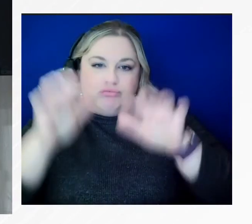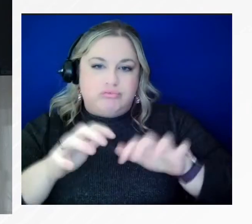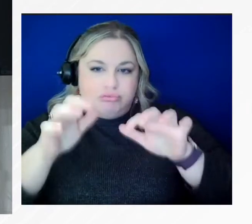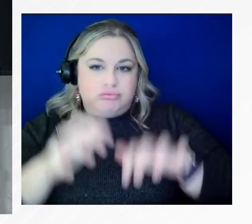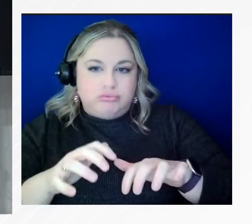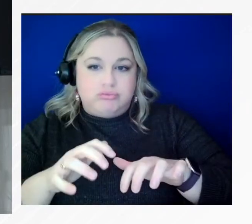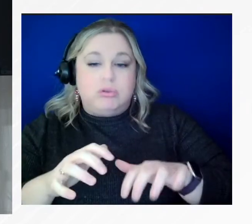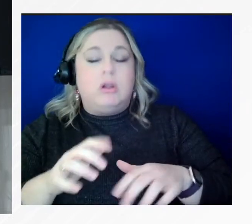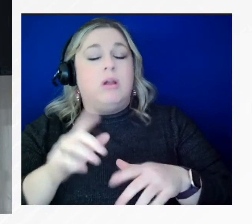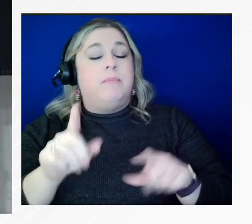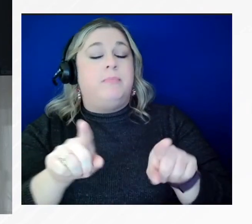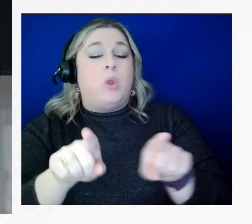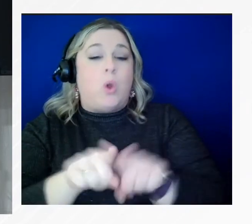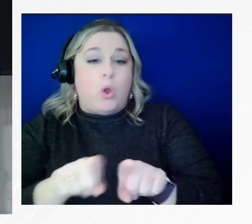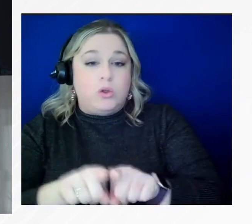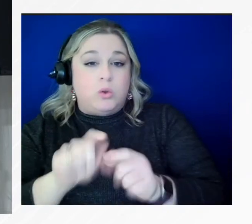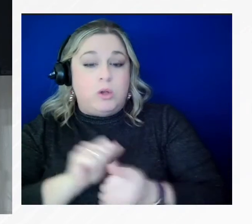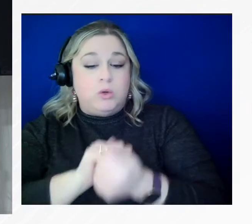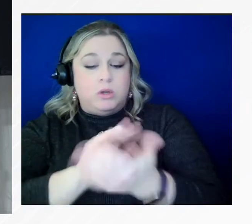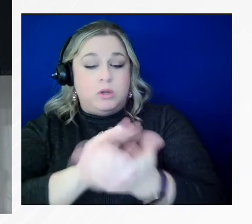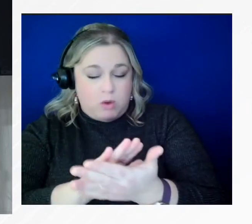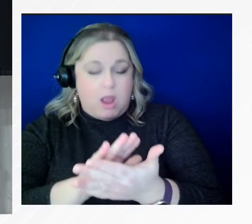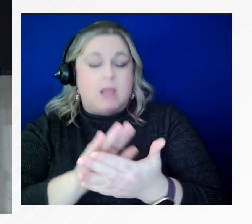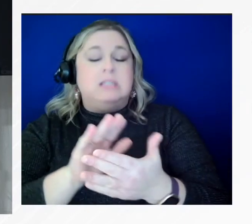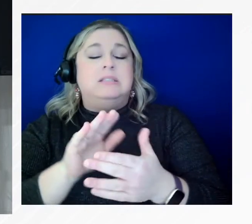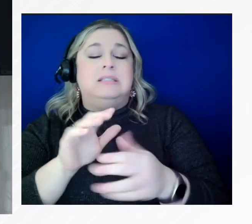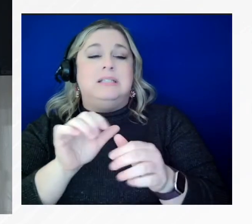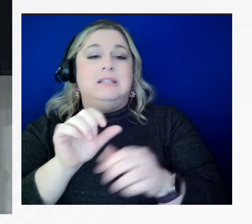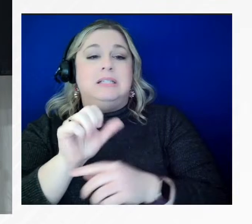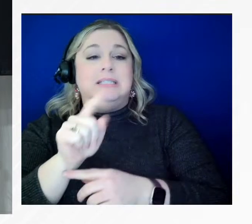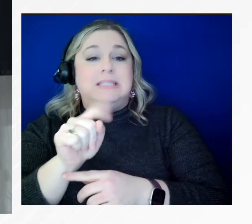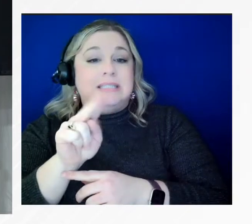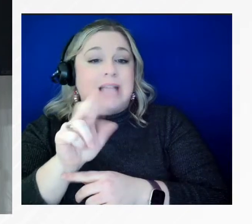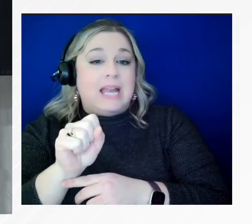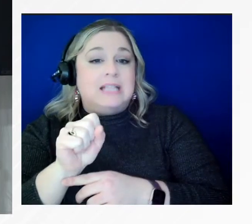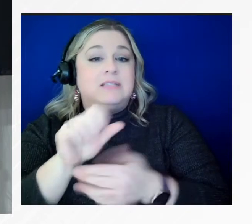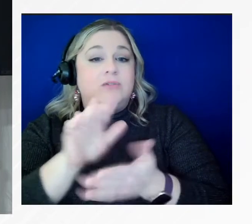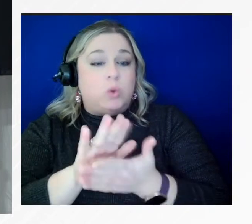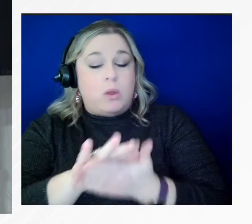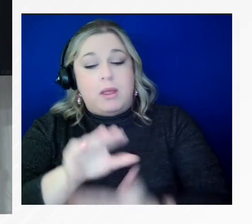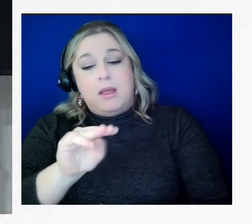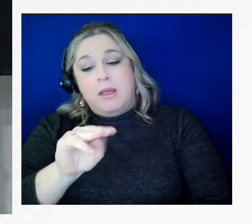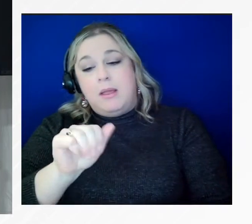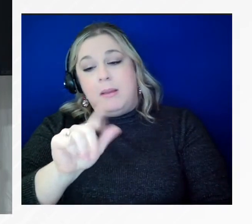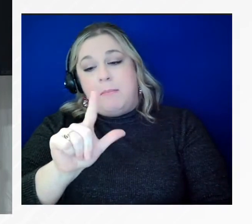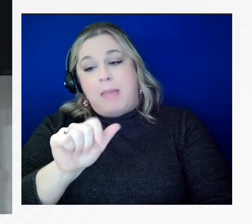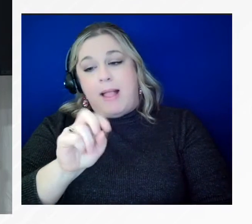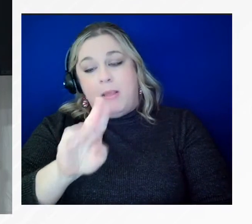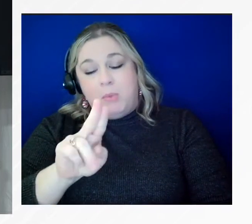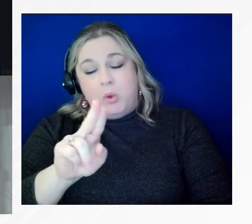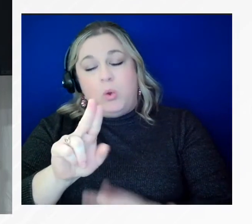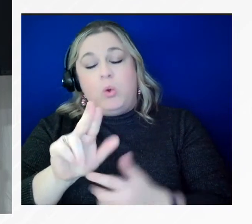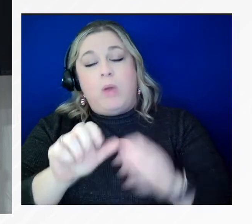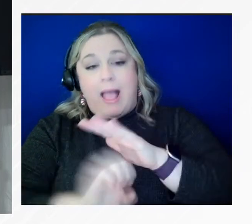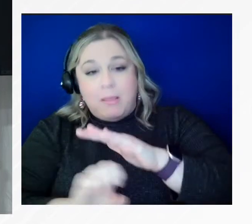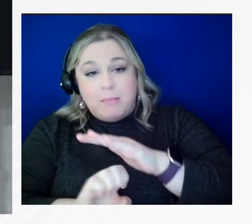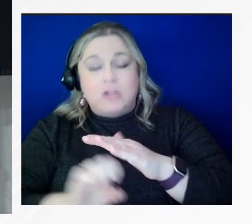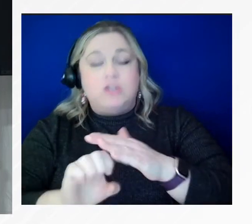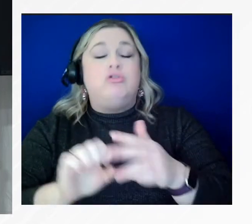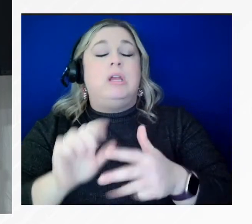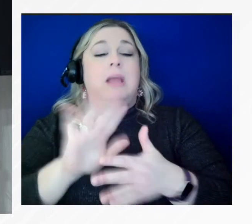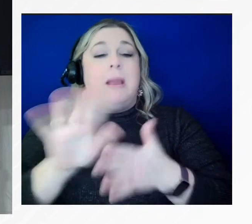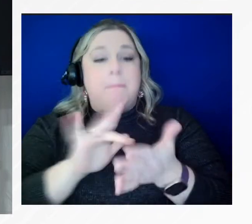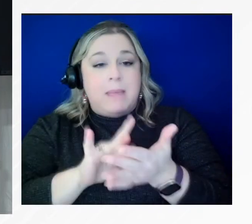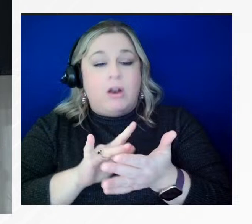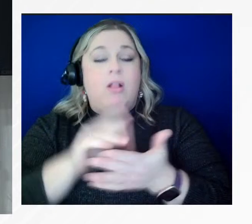our schools. We are thrilled to announce that Malibu Elementary, Malibu Middle, and Malibu High Schools plans to